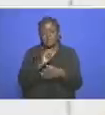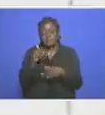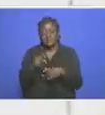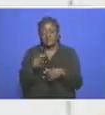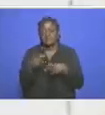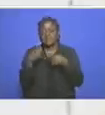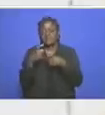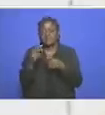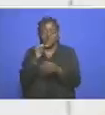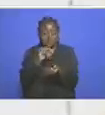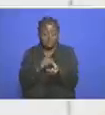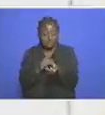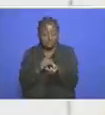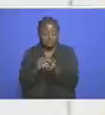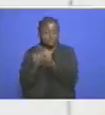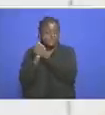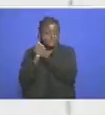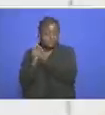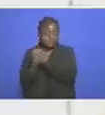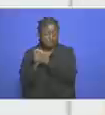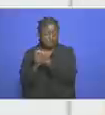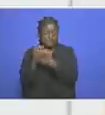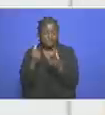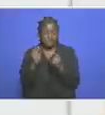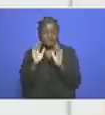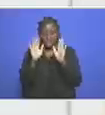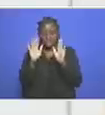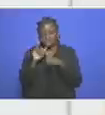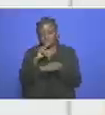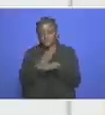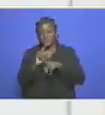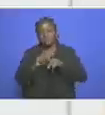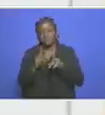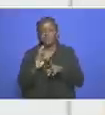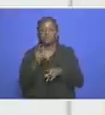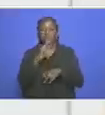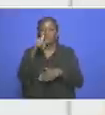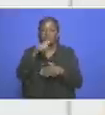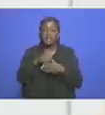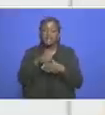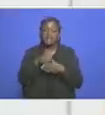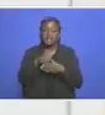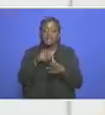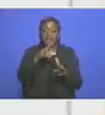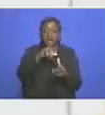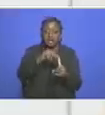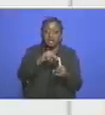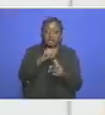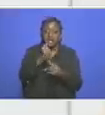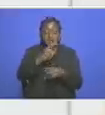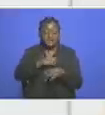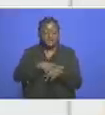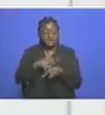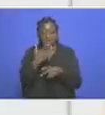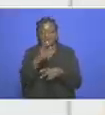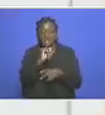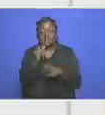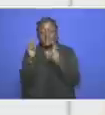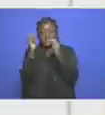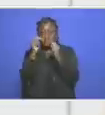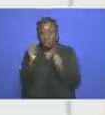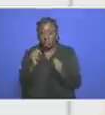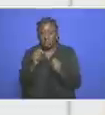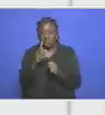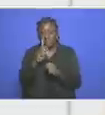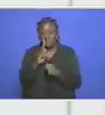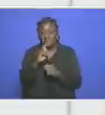doing an excellent job, but we are in the hurricane season, and there is a tropical depression out there, and we always must think in terms